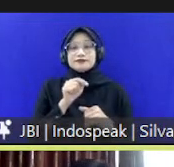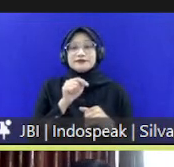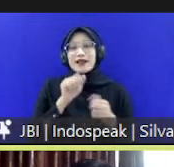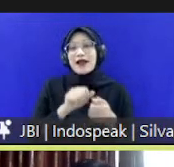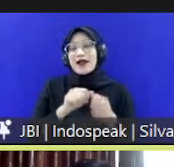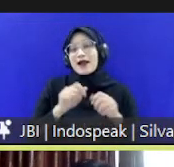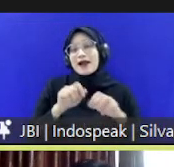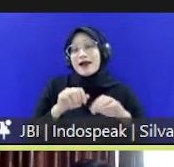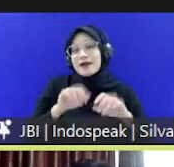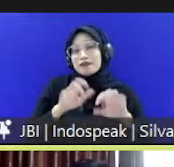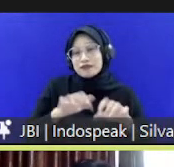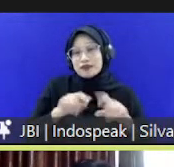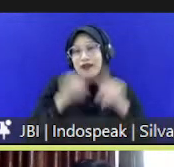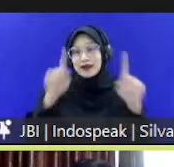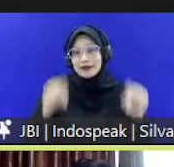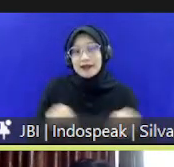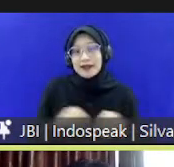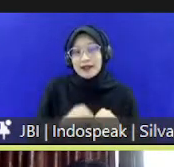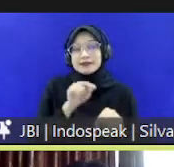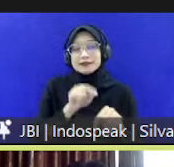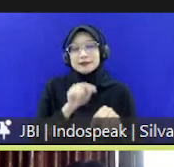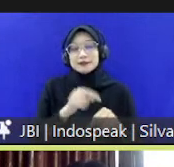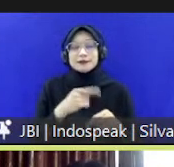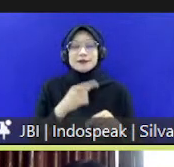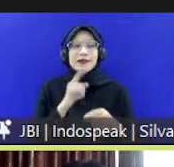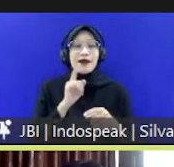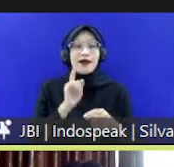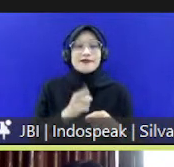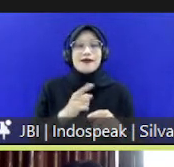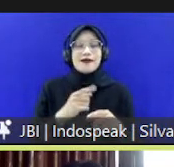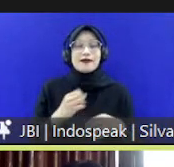article. And 1,500